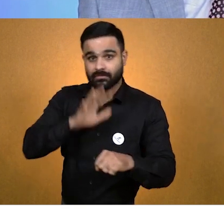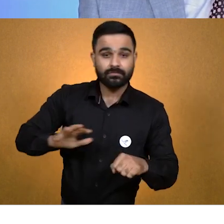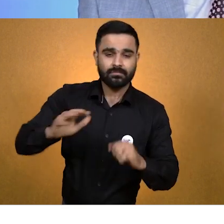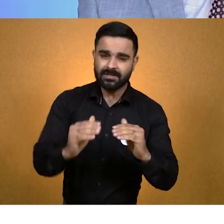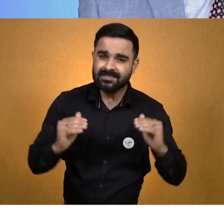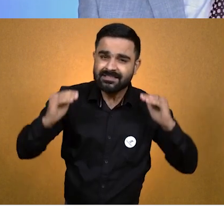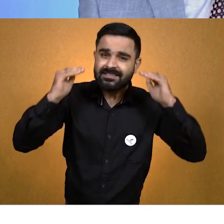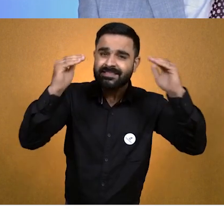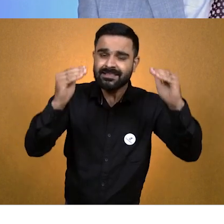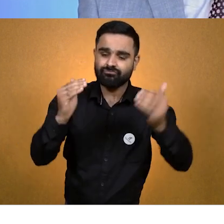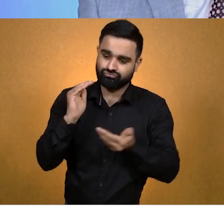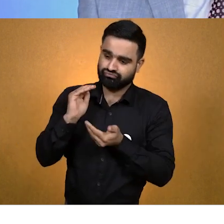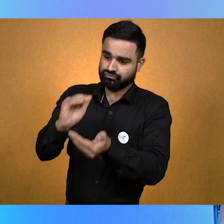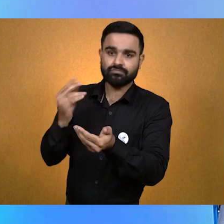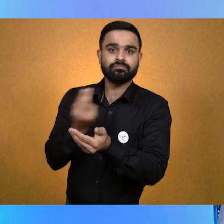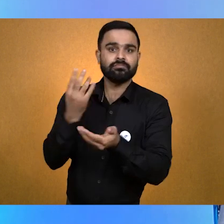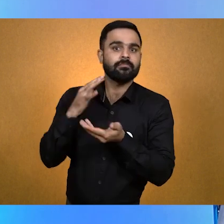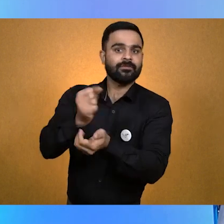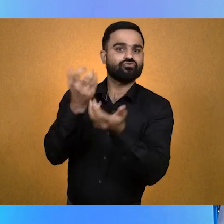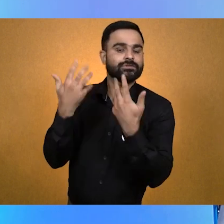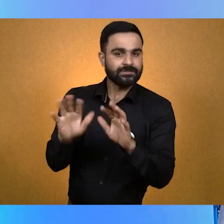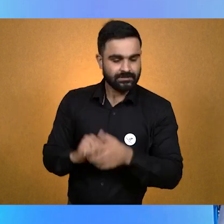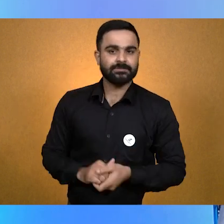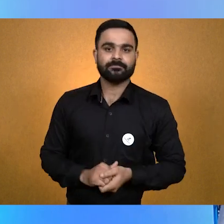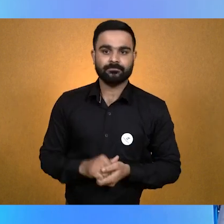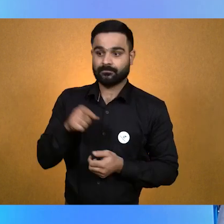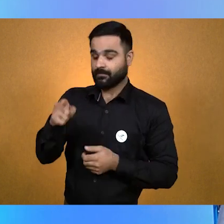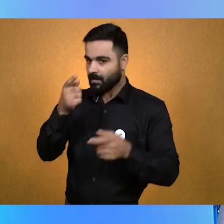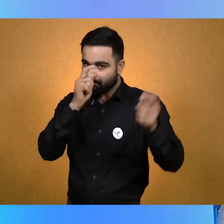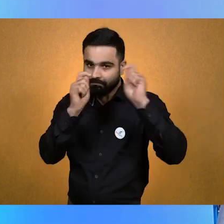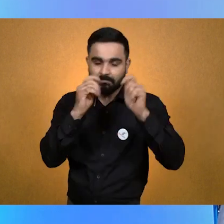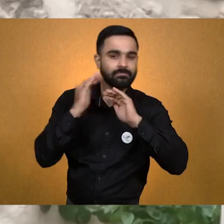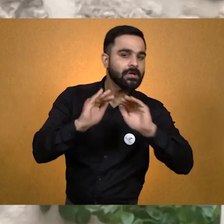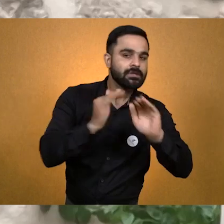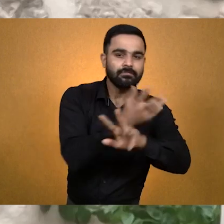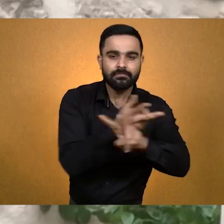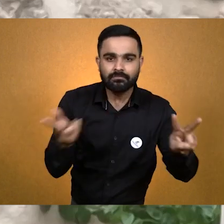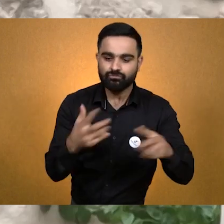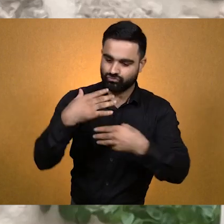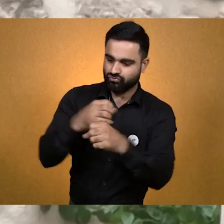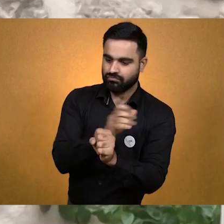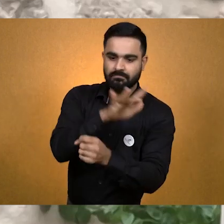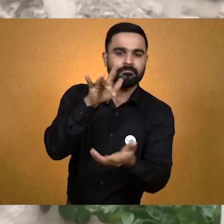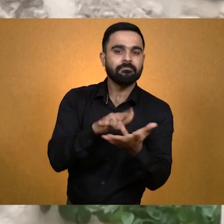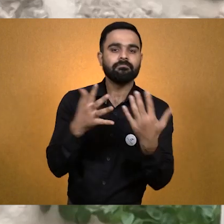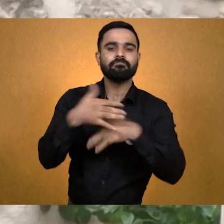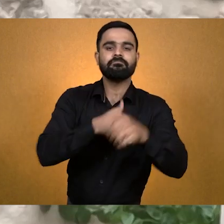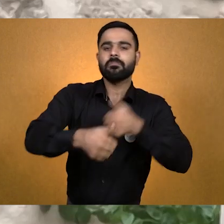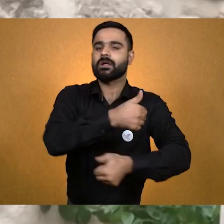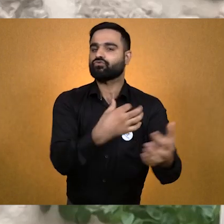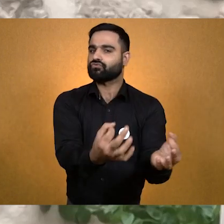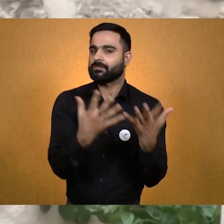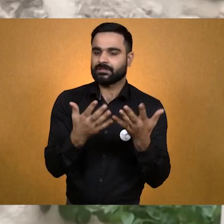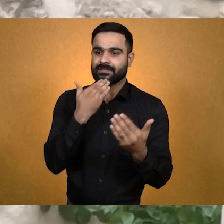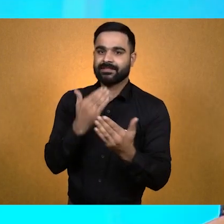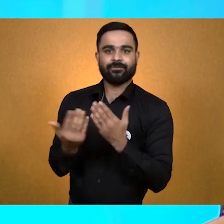highest sports honor, the Rashtriya Khel Protsahan Award, for their role in supporting and creating sports champions. So thank you for being